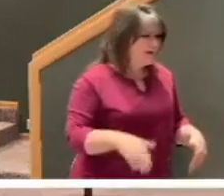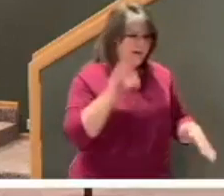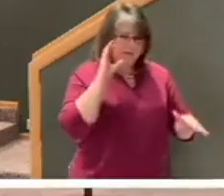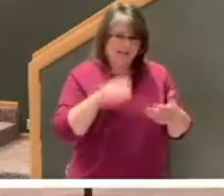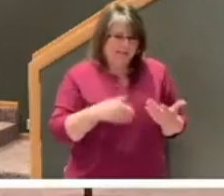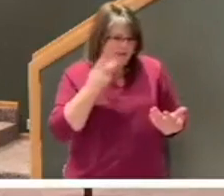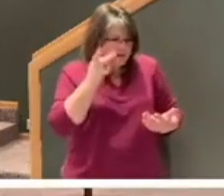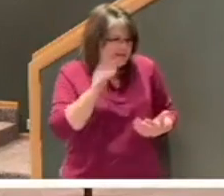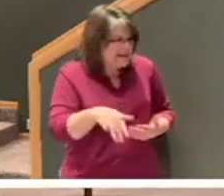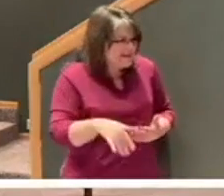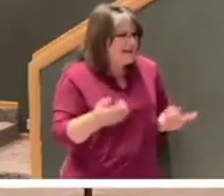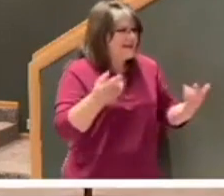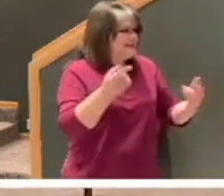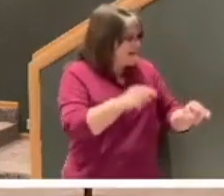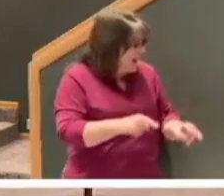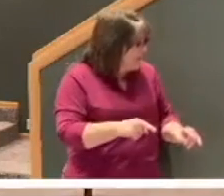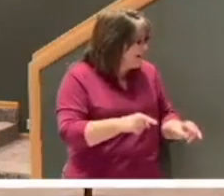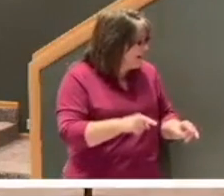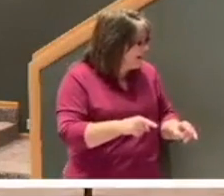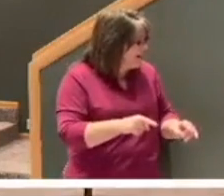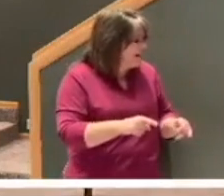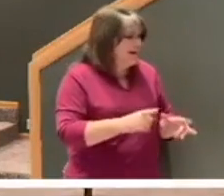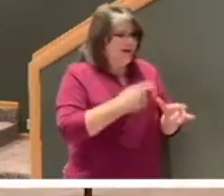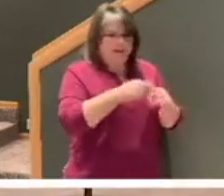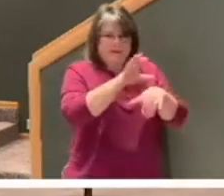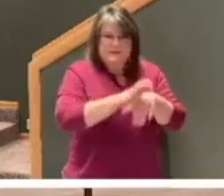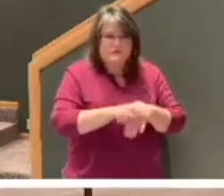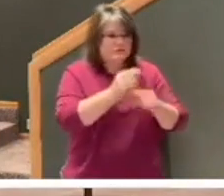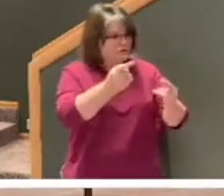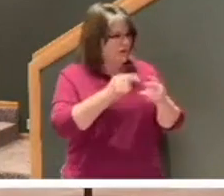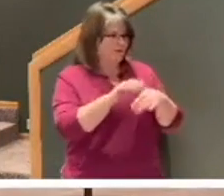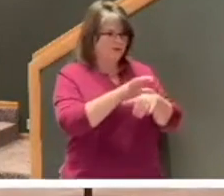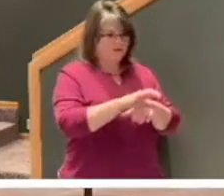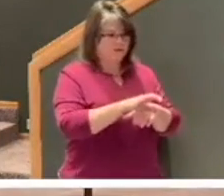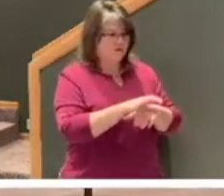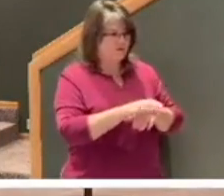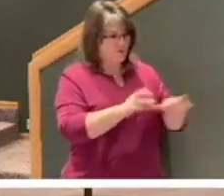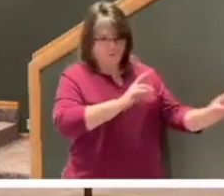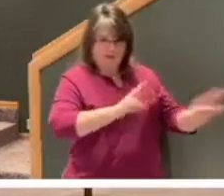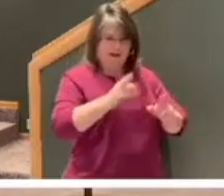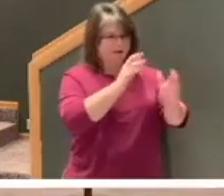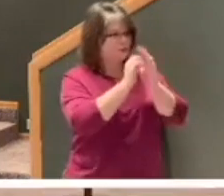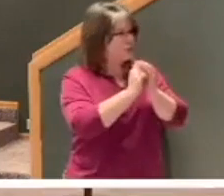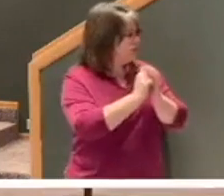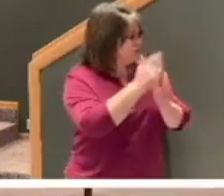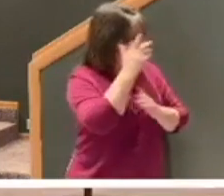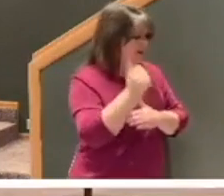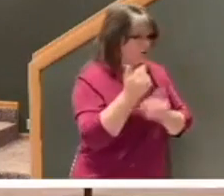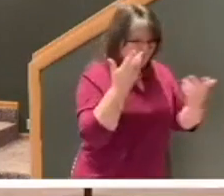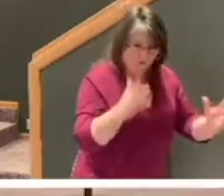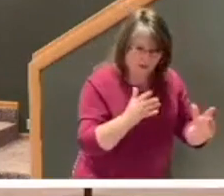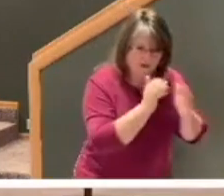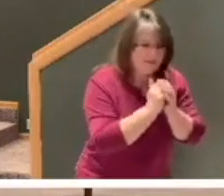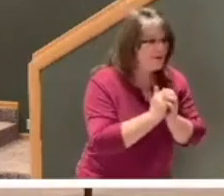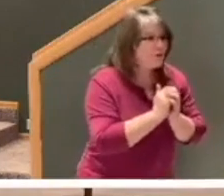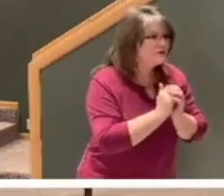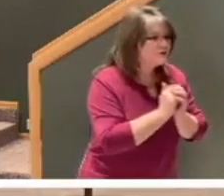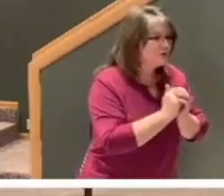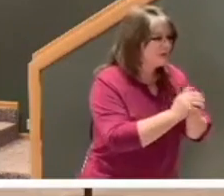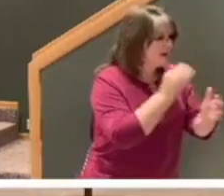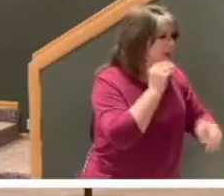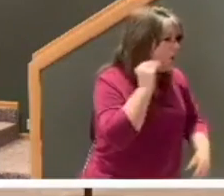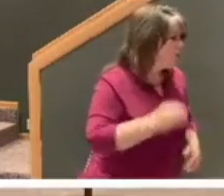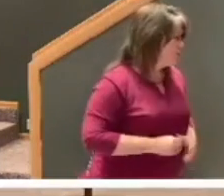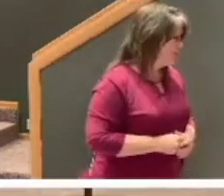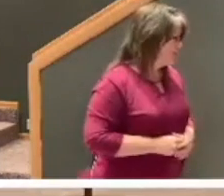they're seeing it, it's happening, and like, and then the church, you come to church ready to worship because you've already been worshiping at